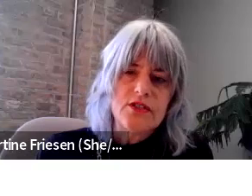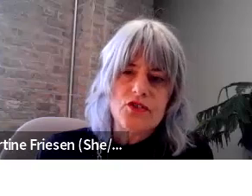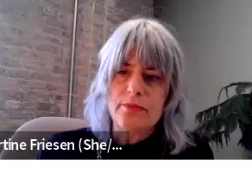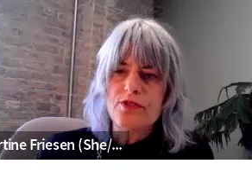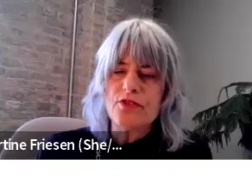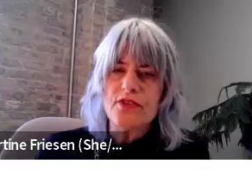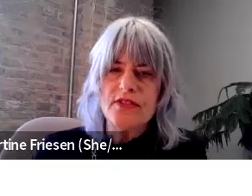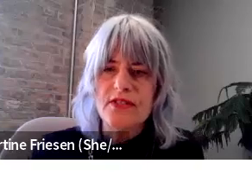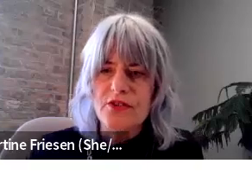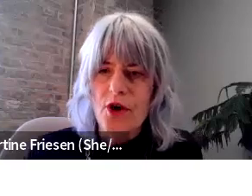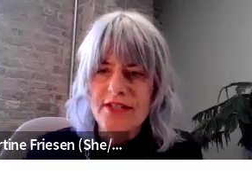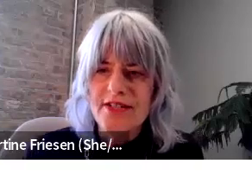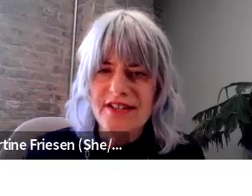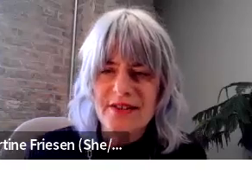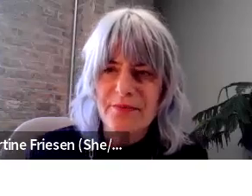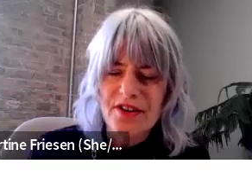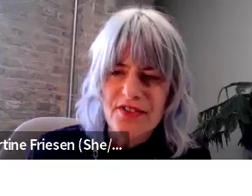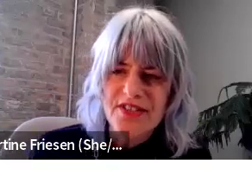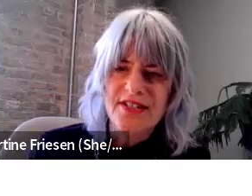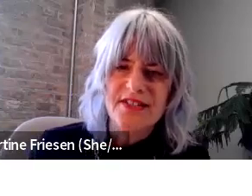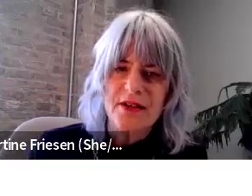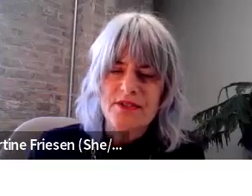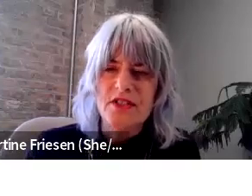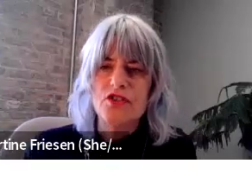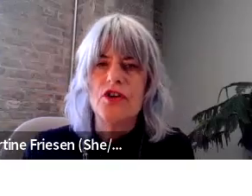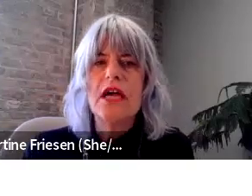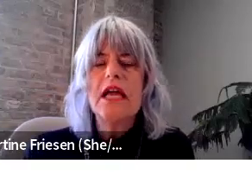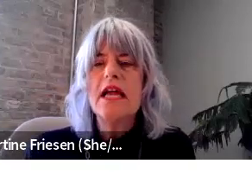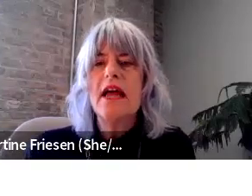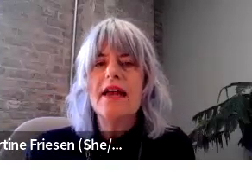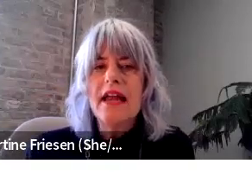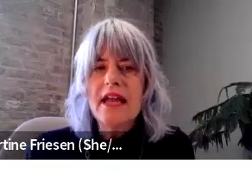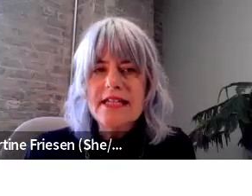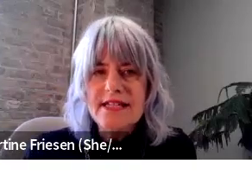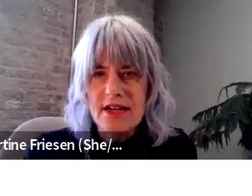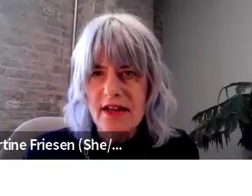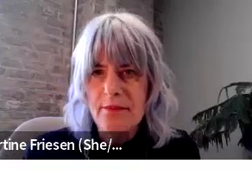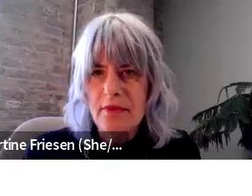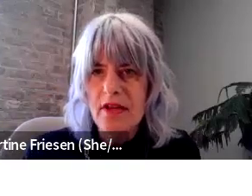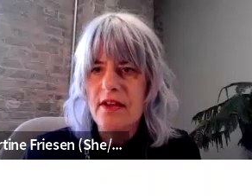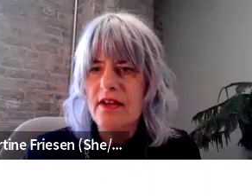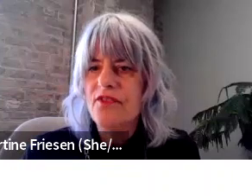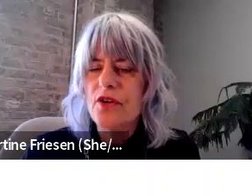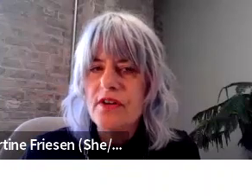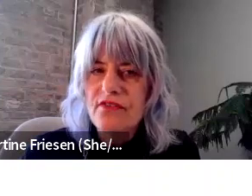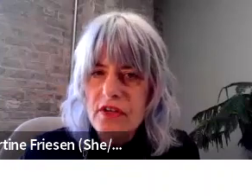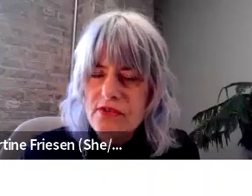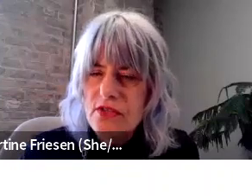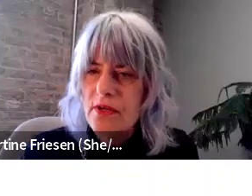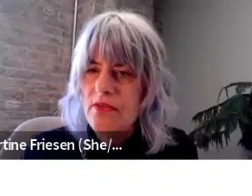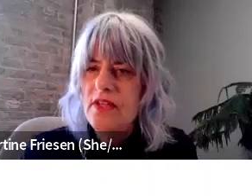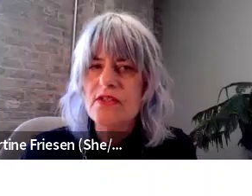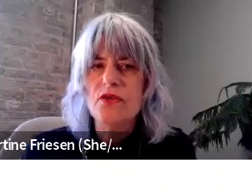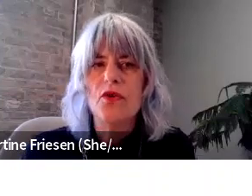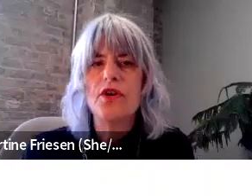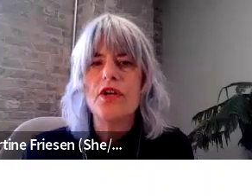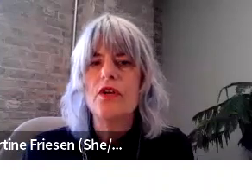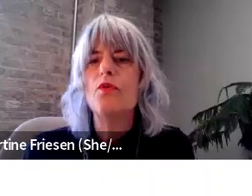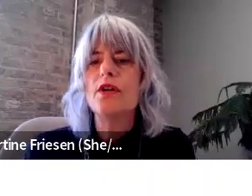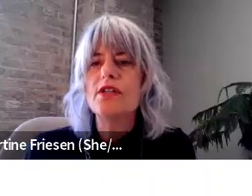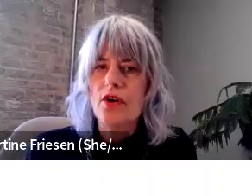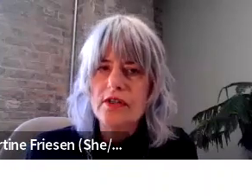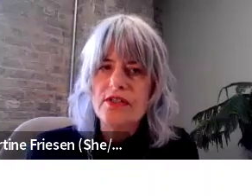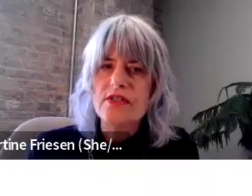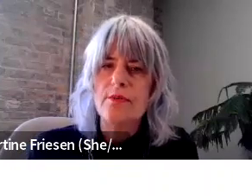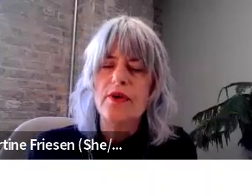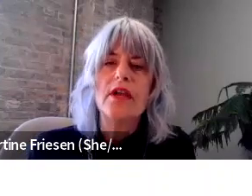sorry to the interpreter, this is not part of the text that was sent to her. At any time, if you're confused about this or